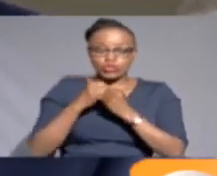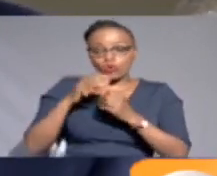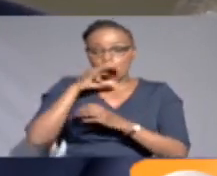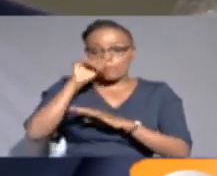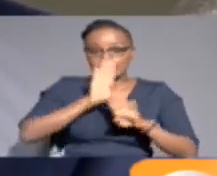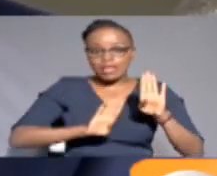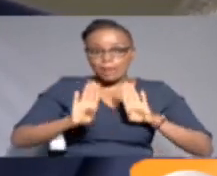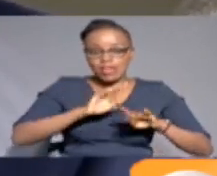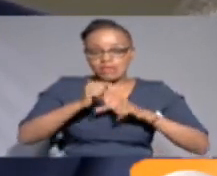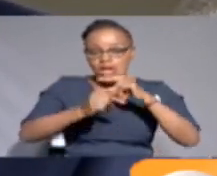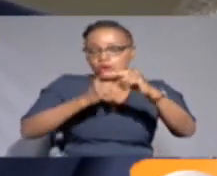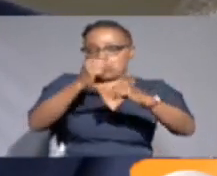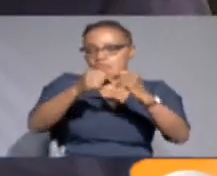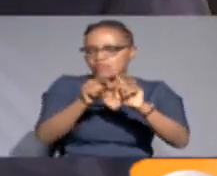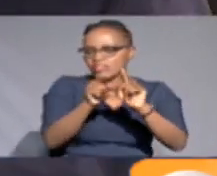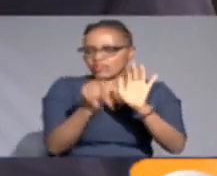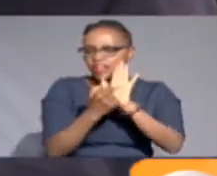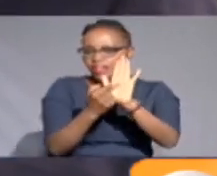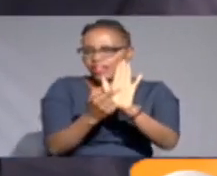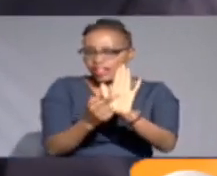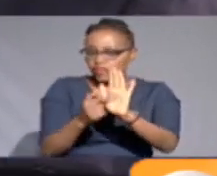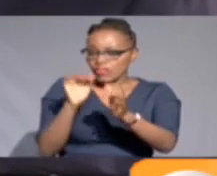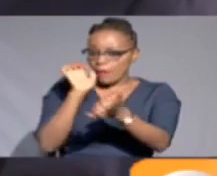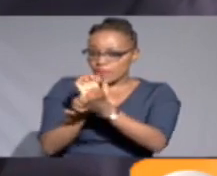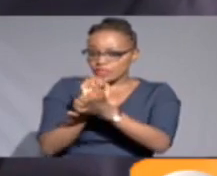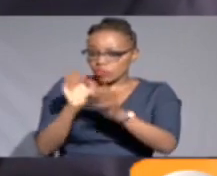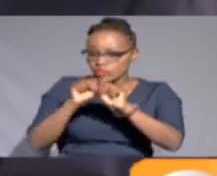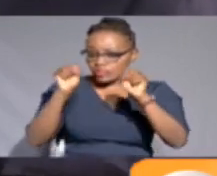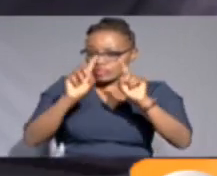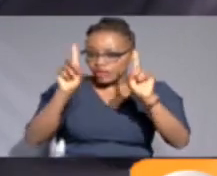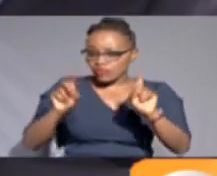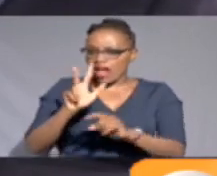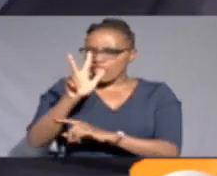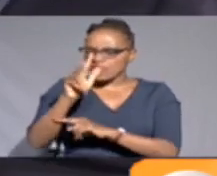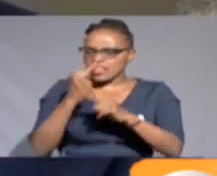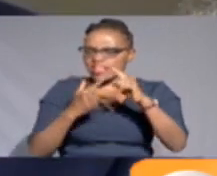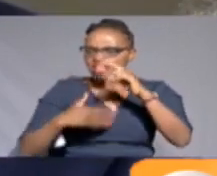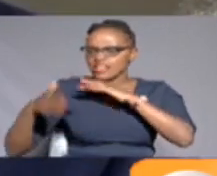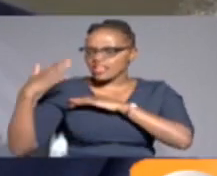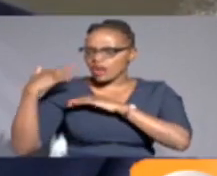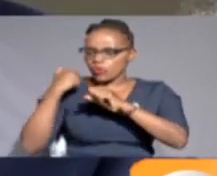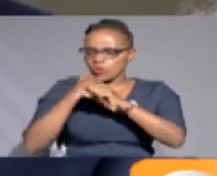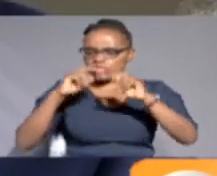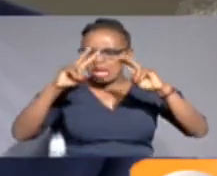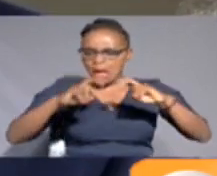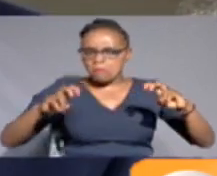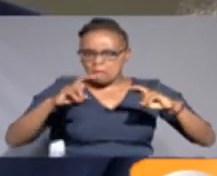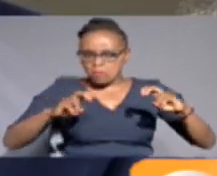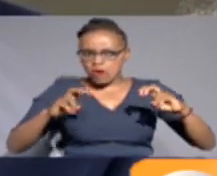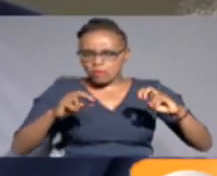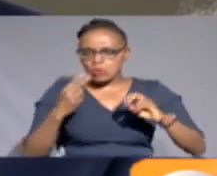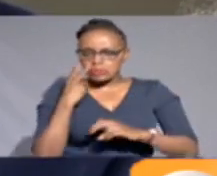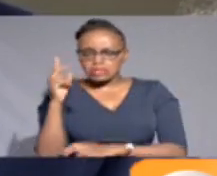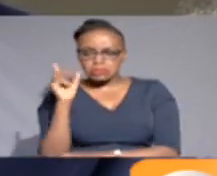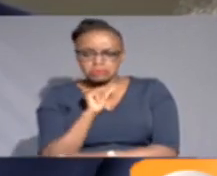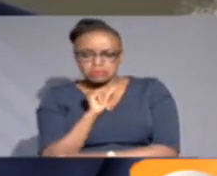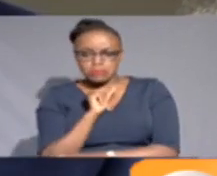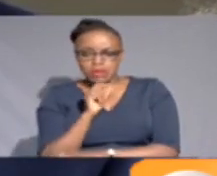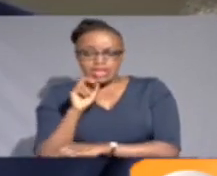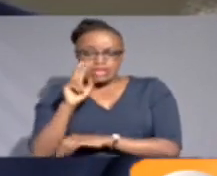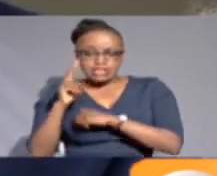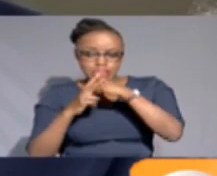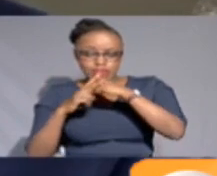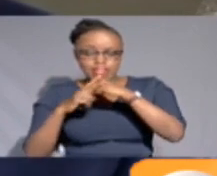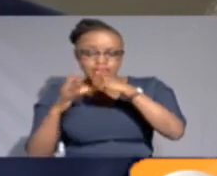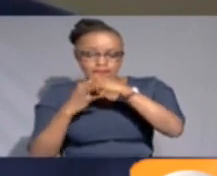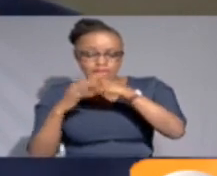up. Does that reflect in our prison system? Yeah, actually, a few years ago, we did research in our prisons, and we saw that